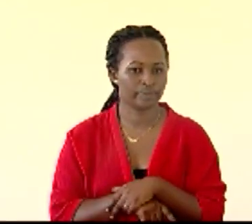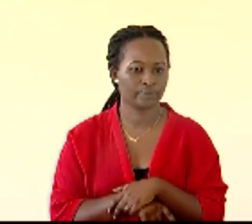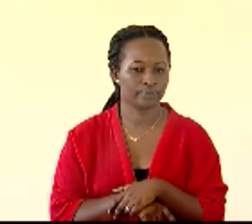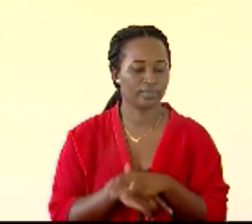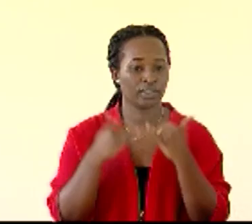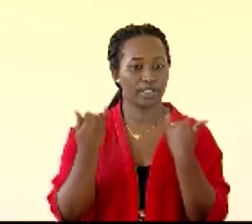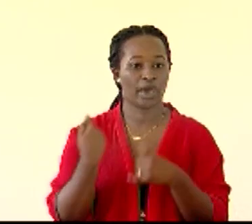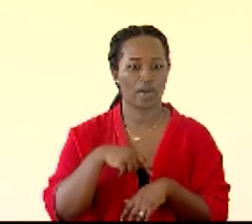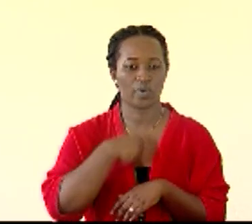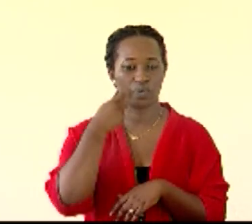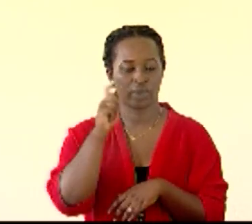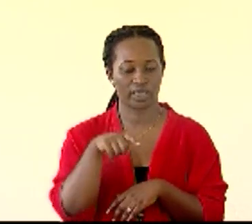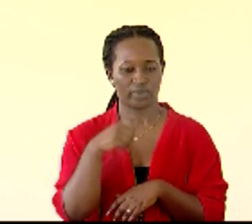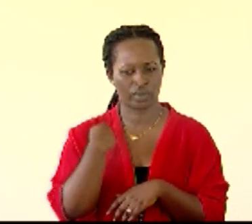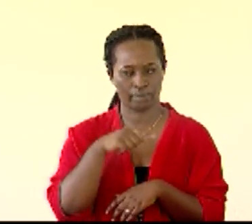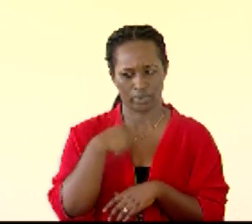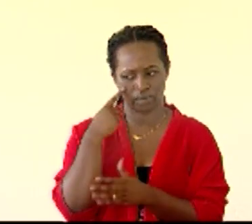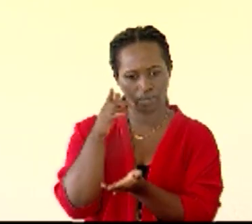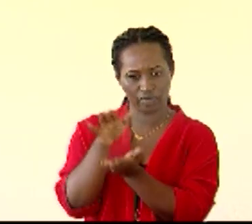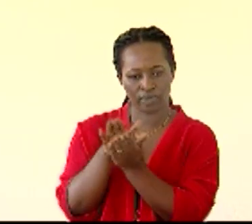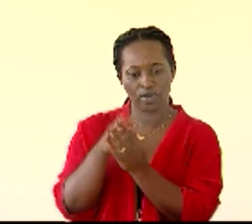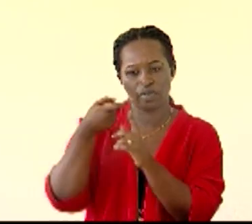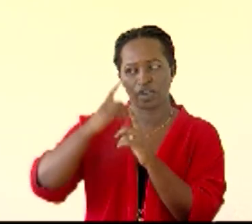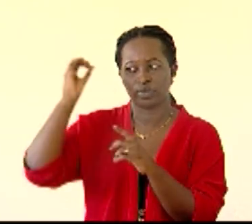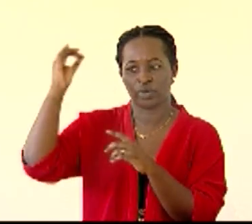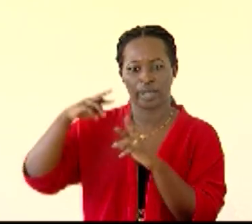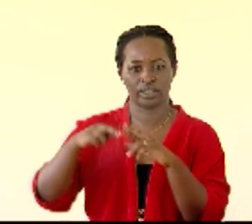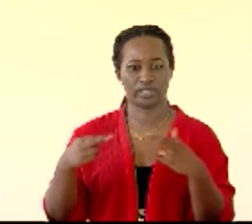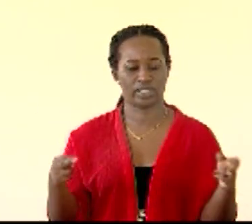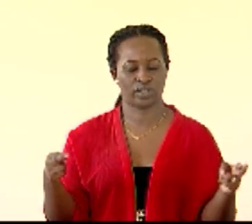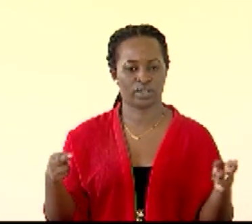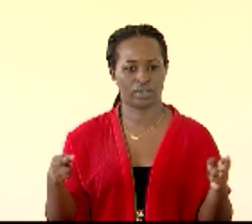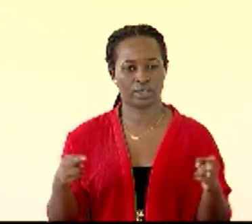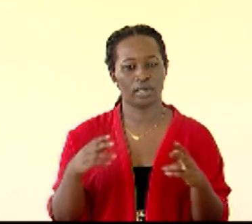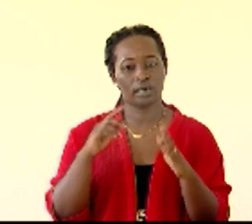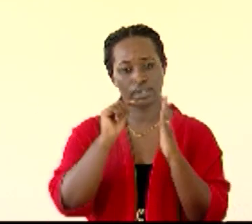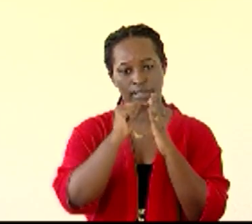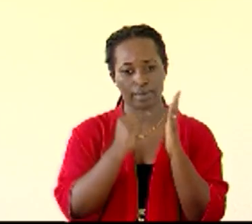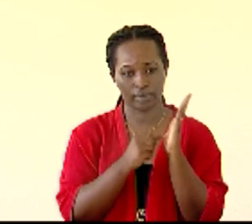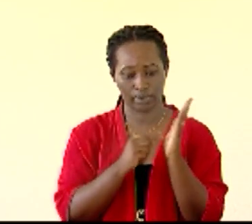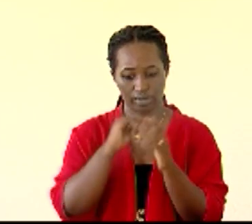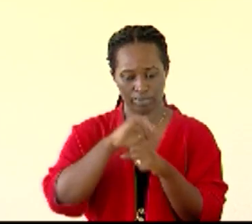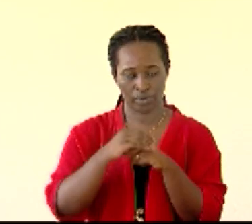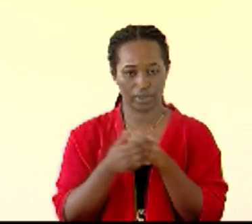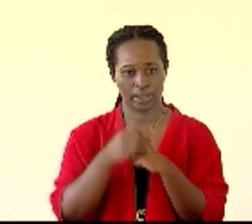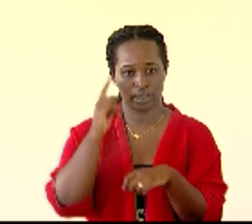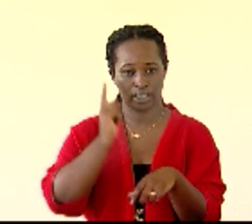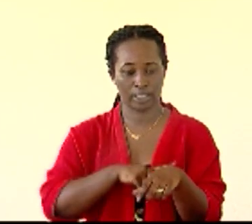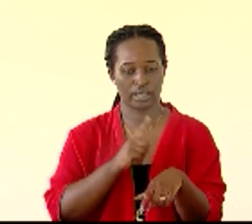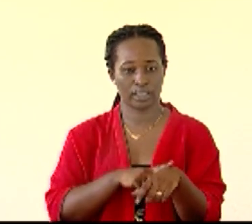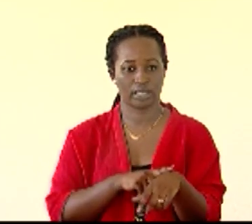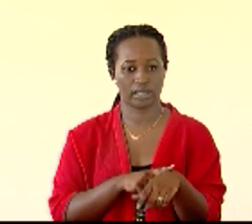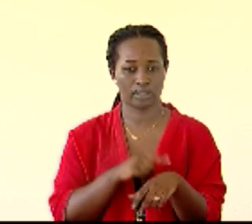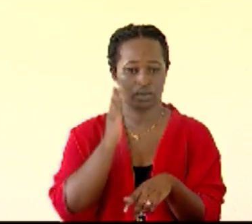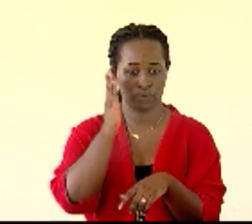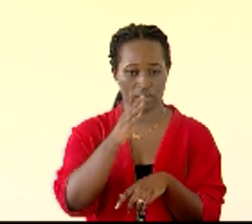Now we need to get back to our stores from the light reactions. The substances that were produced during the time when light was striking